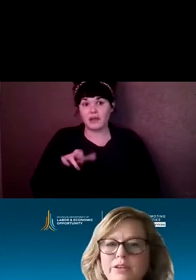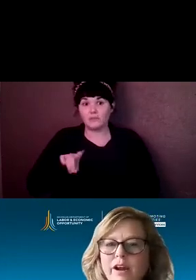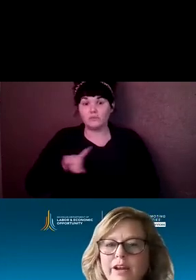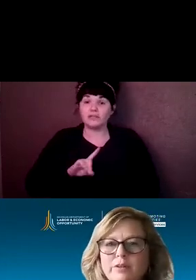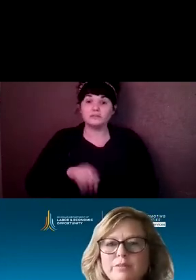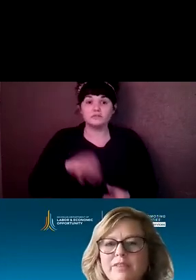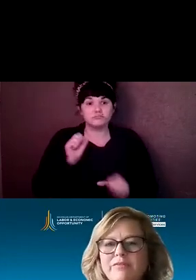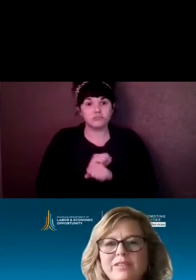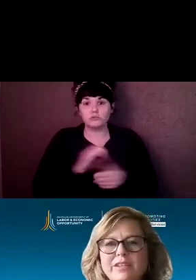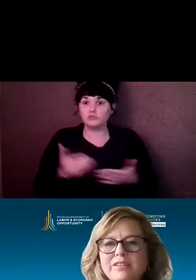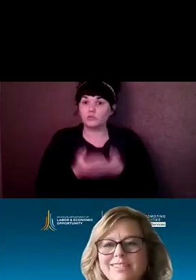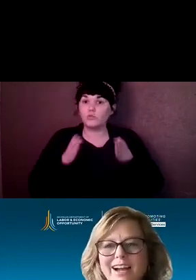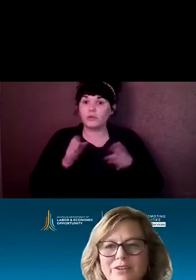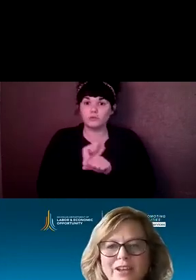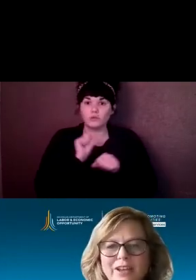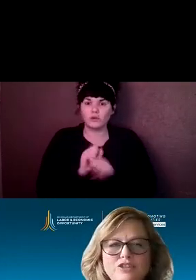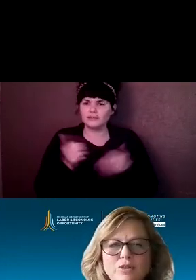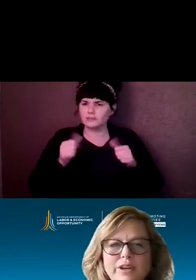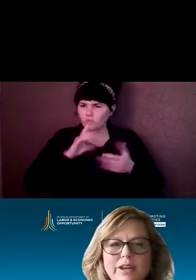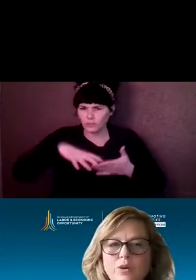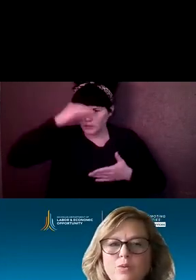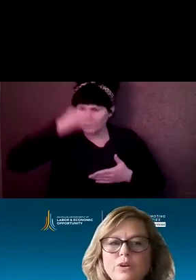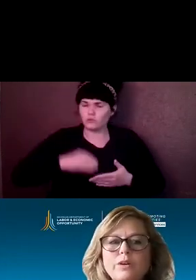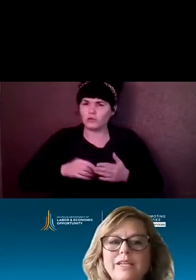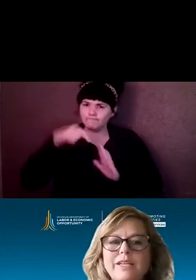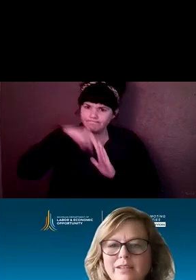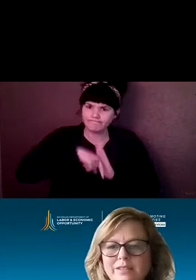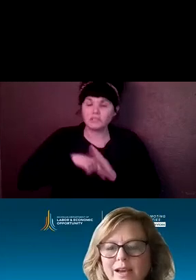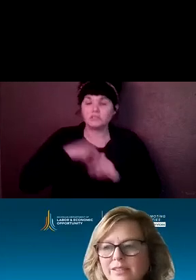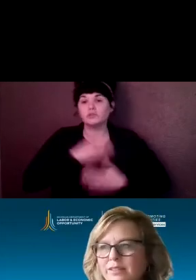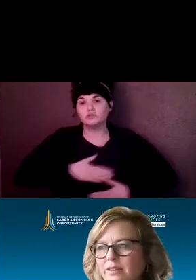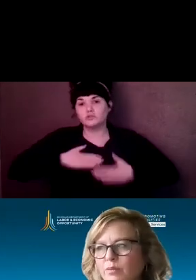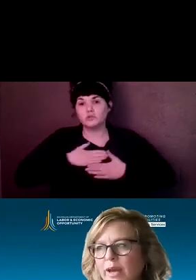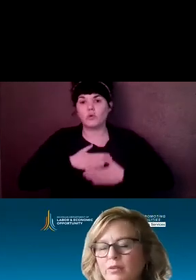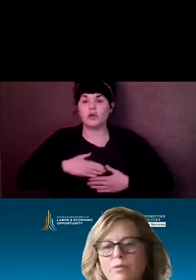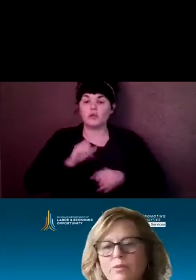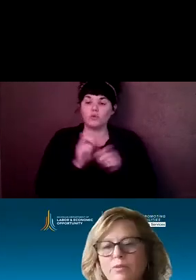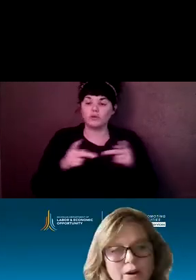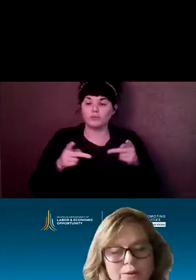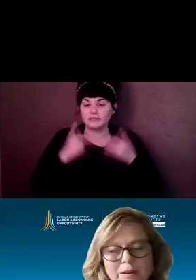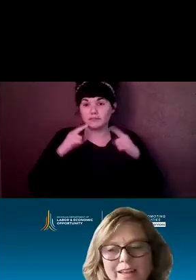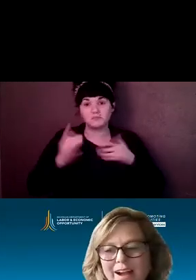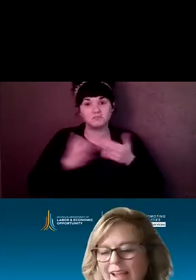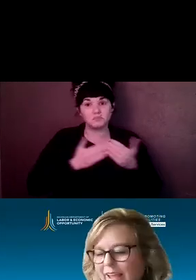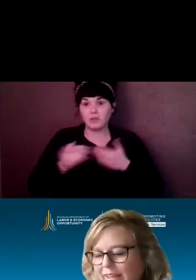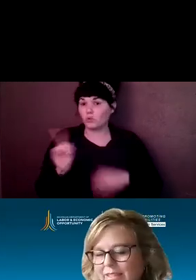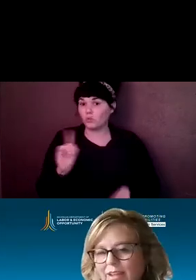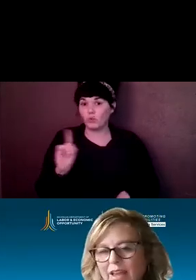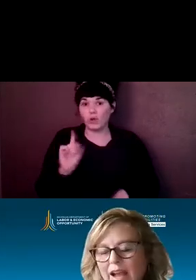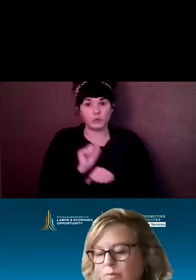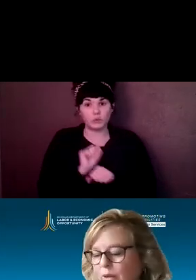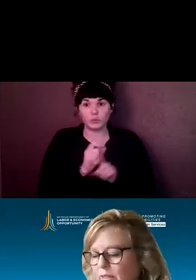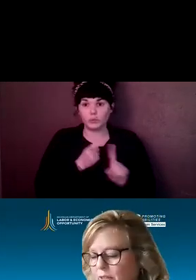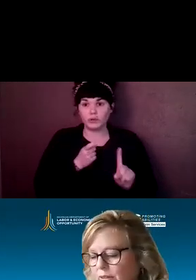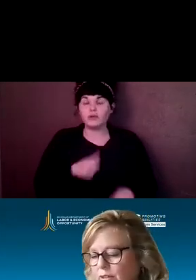sharpening your hybrid specific skills now and enjoy workplace success no matter where you go. And